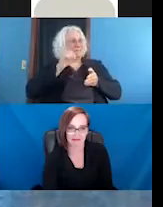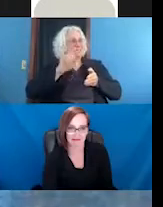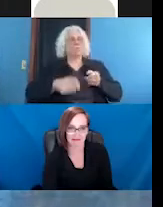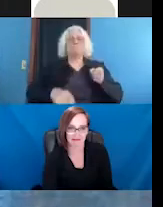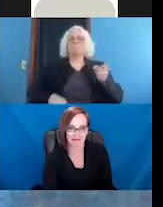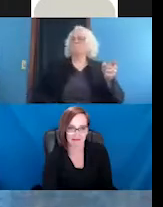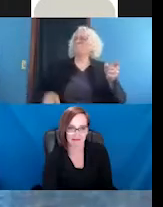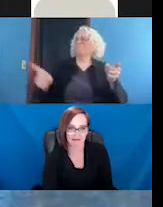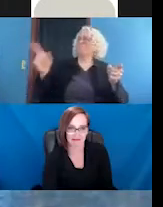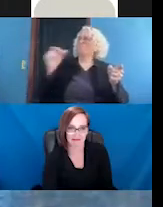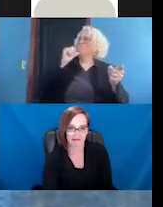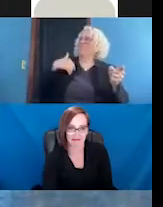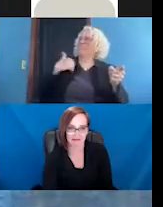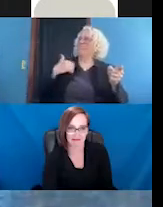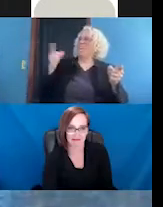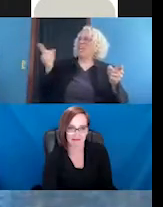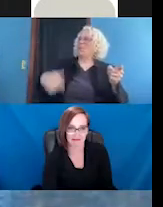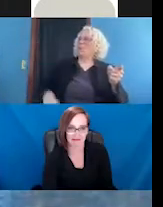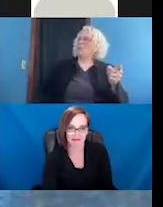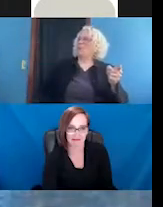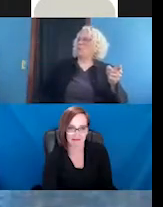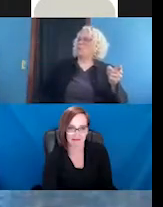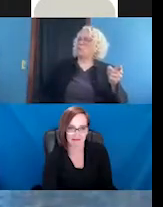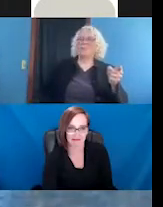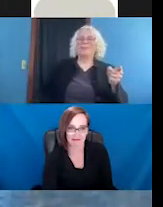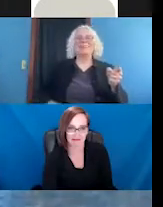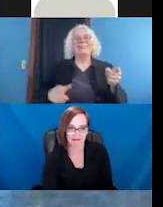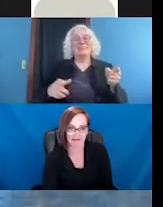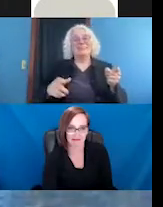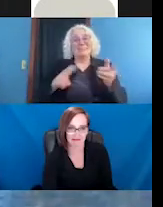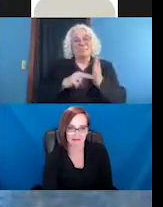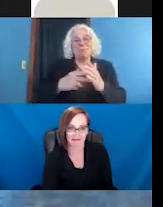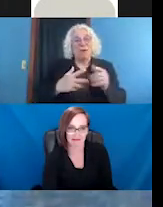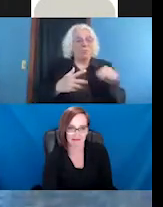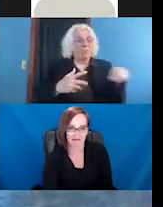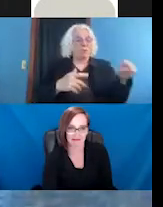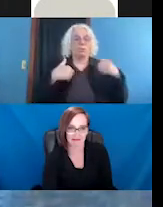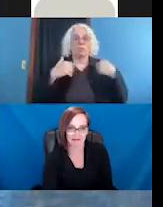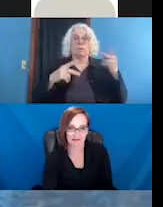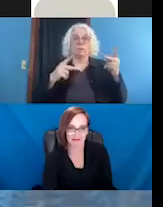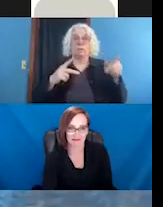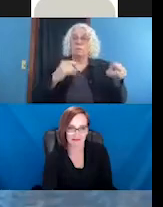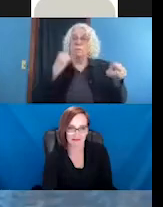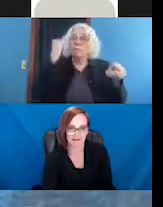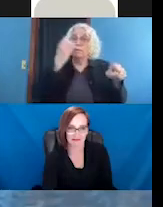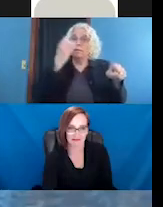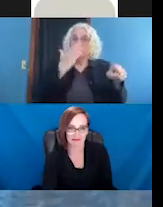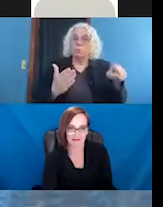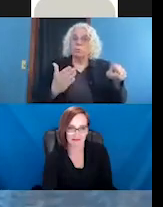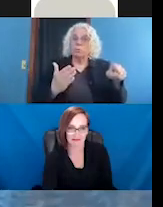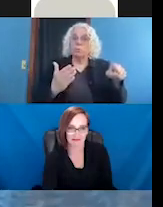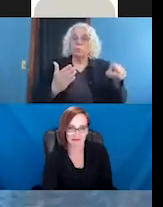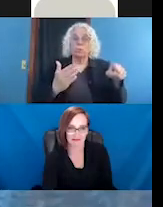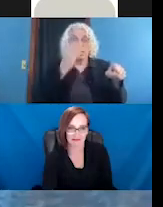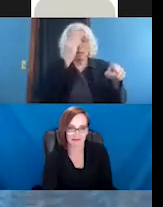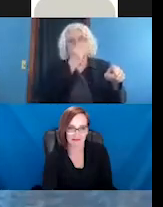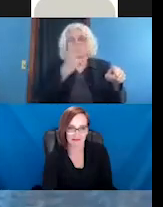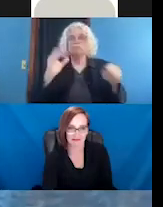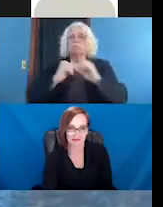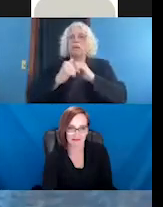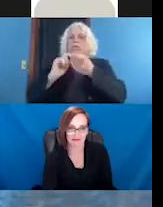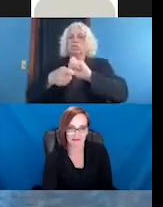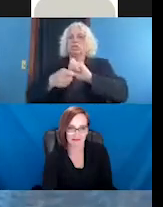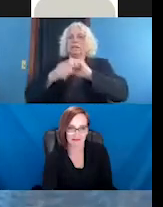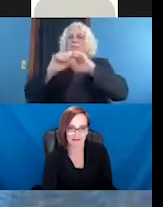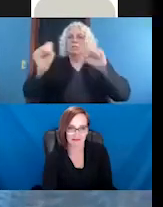young. And so I think young people have some really good ideas about how to transform society, and they want